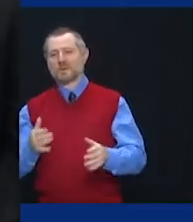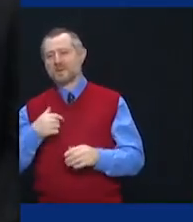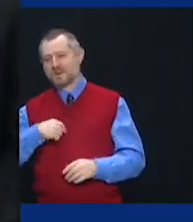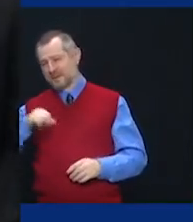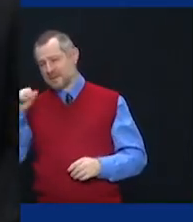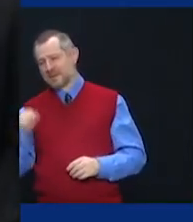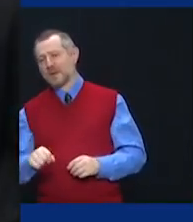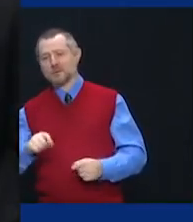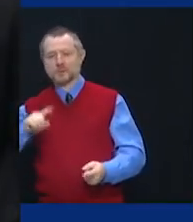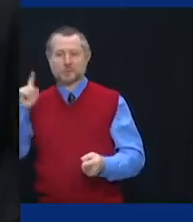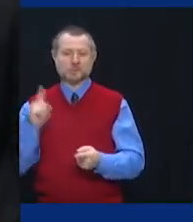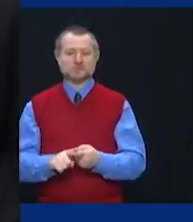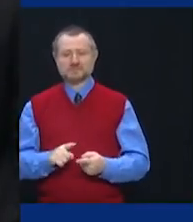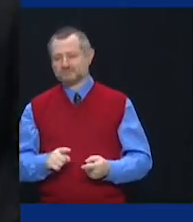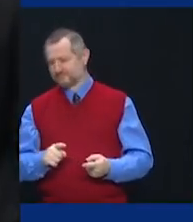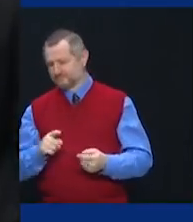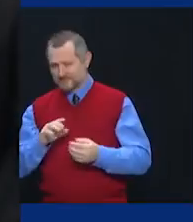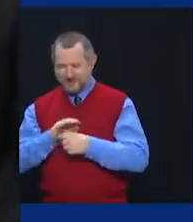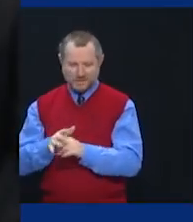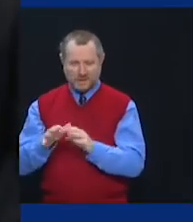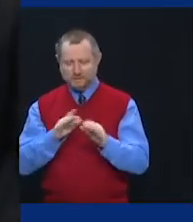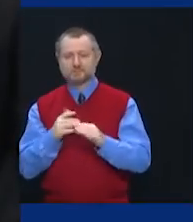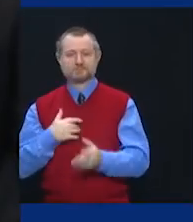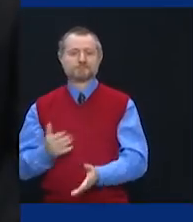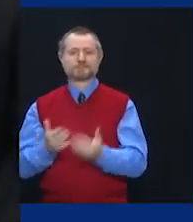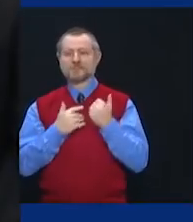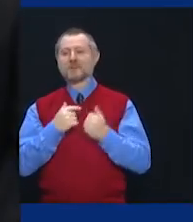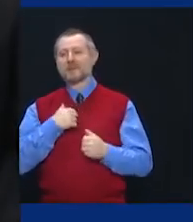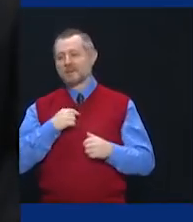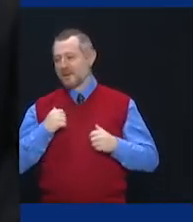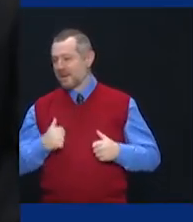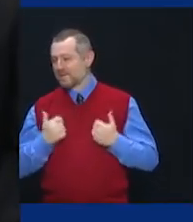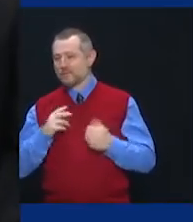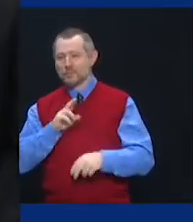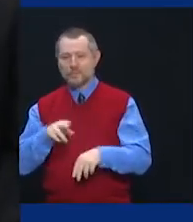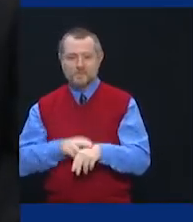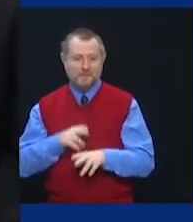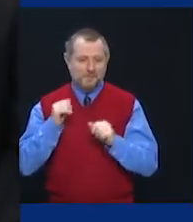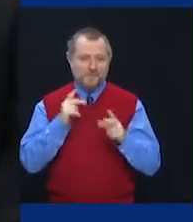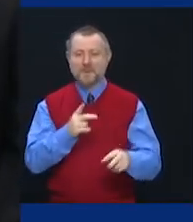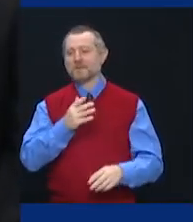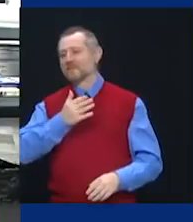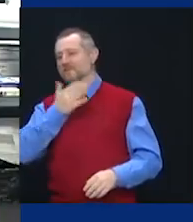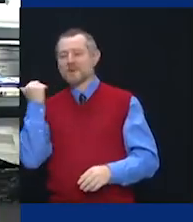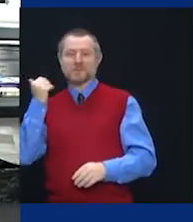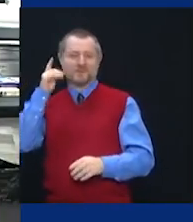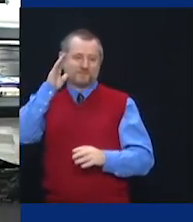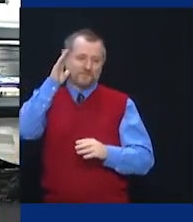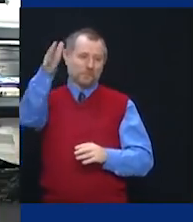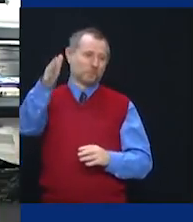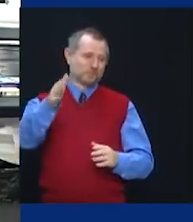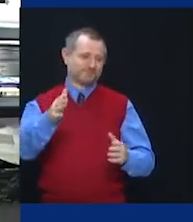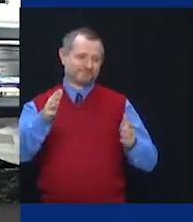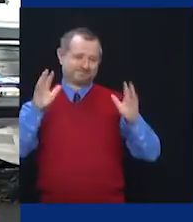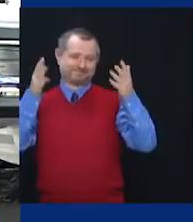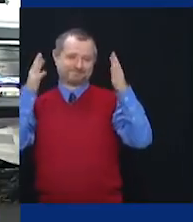crisis, reclaim our lives, and create a better future for everyone. Thank you very much.